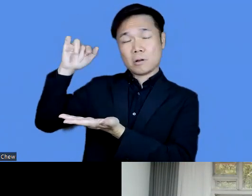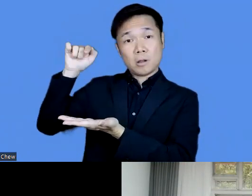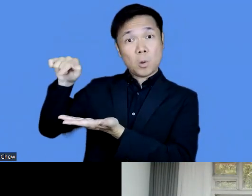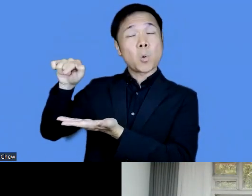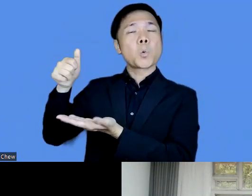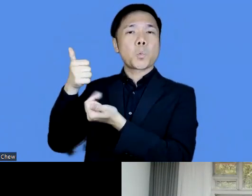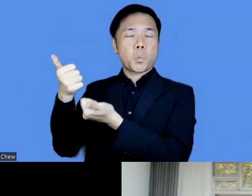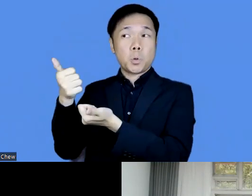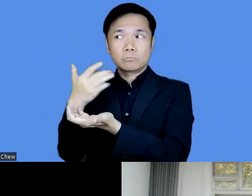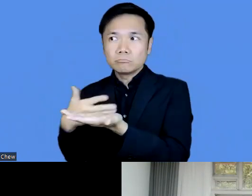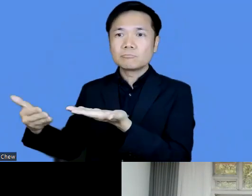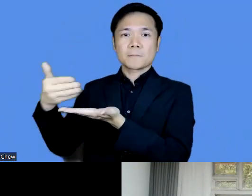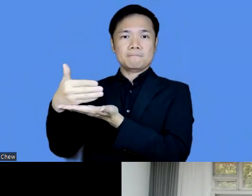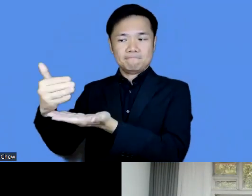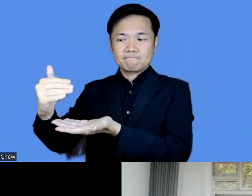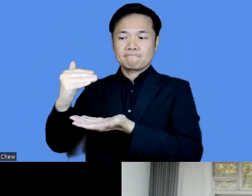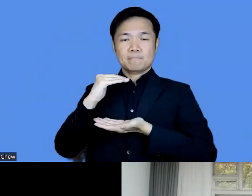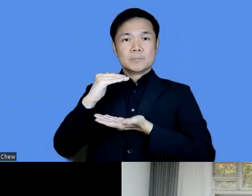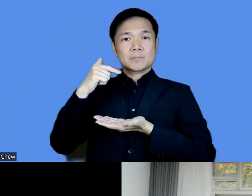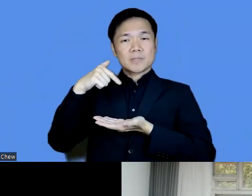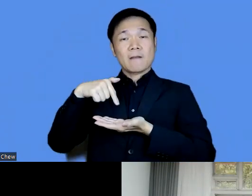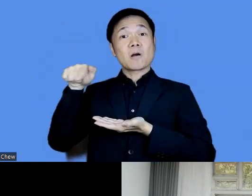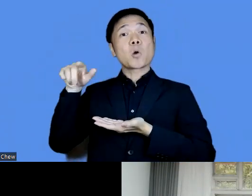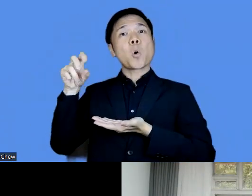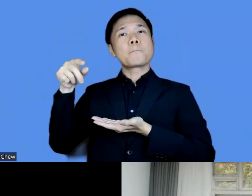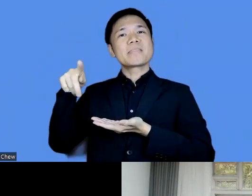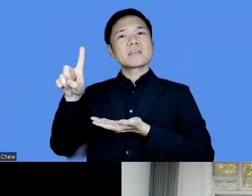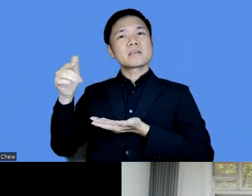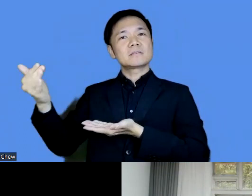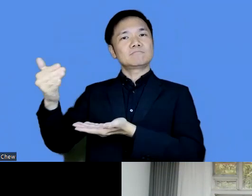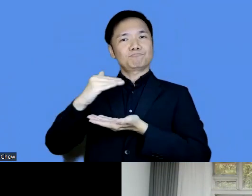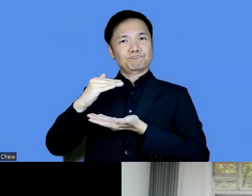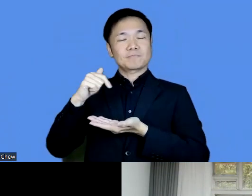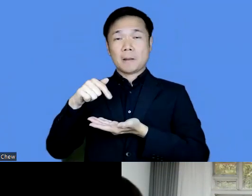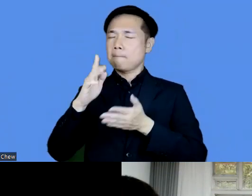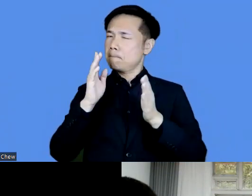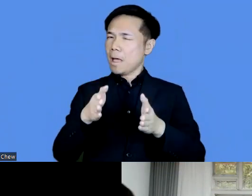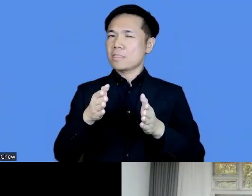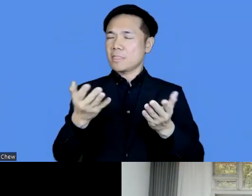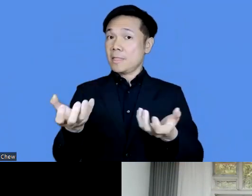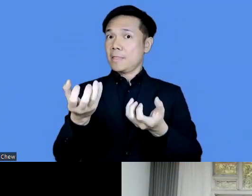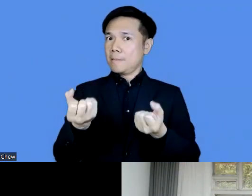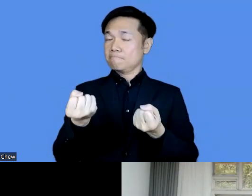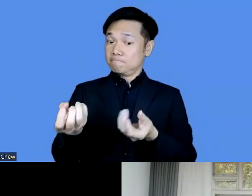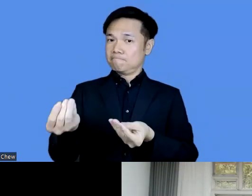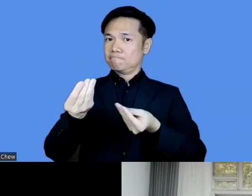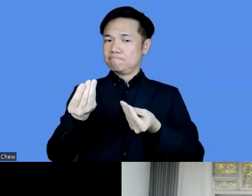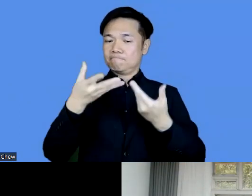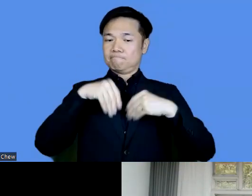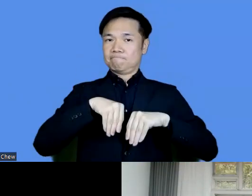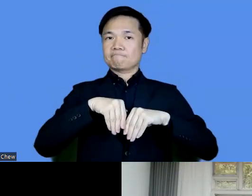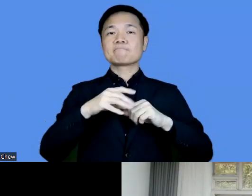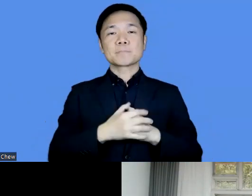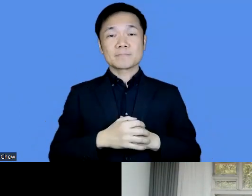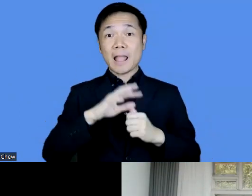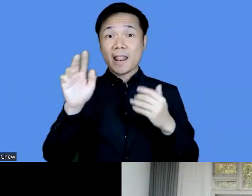this citizen-generated data through organization of persons with disabilities cannot be missed. The third element is, as